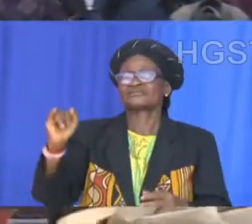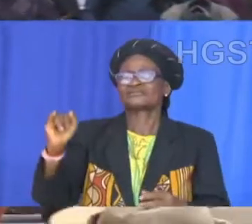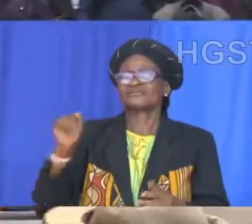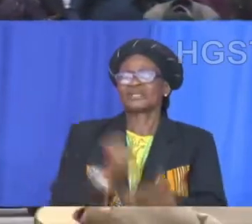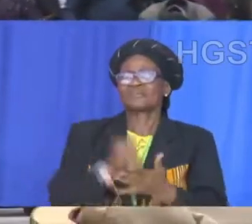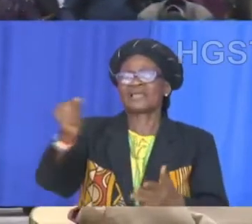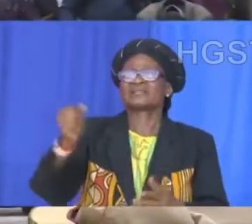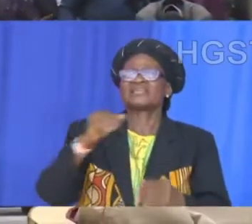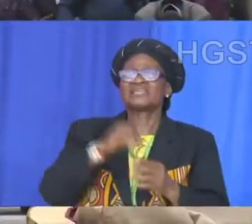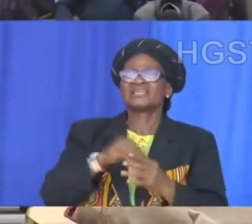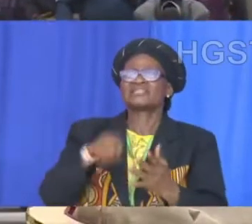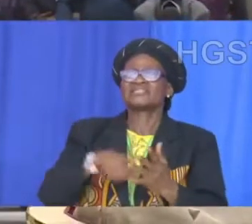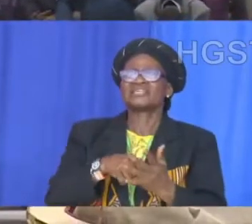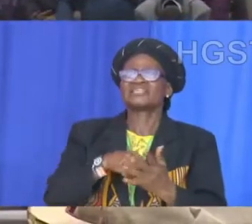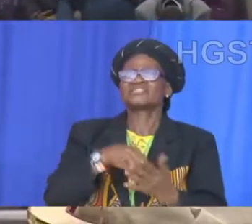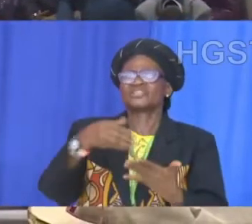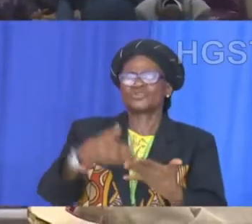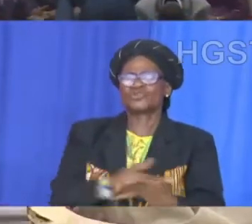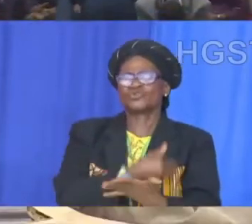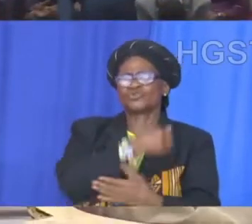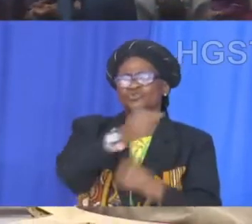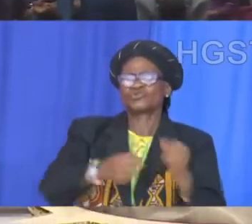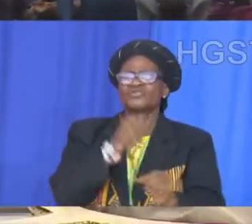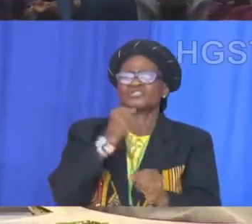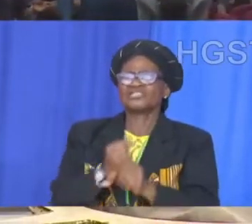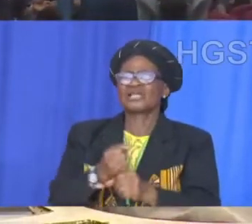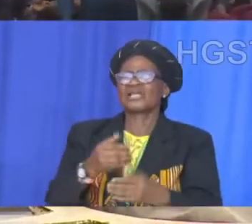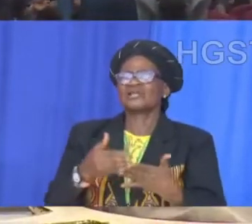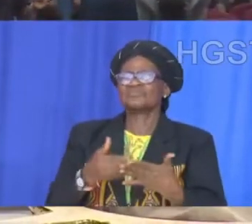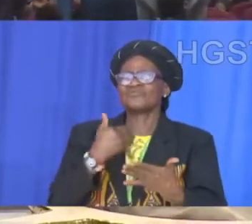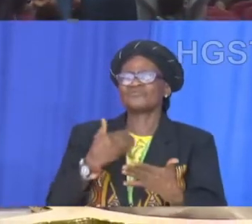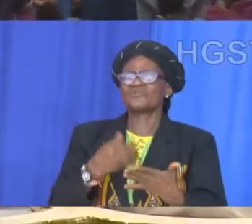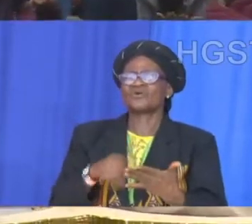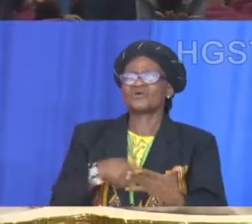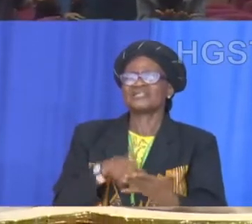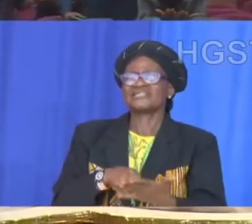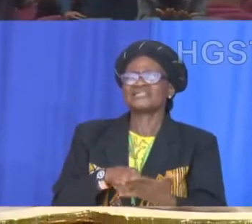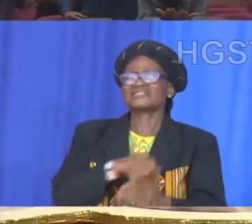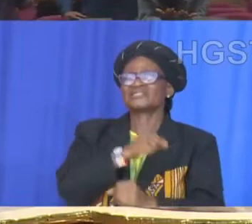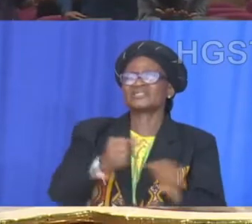In this new year, before this year ends,